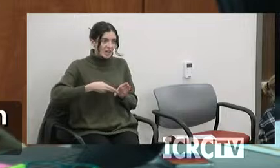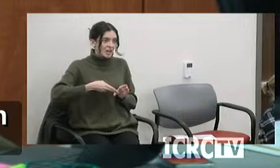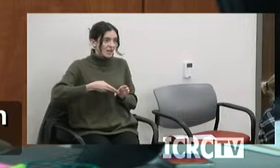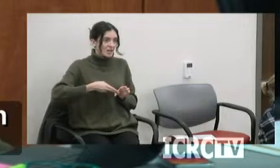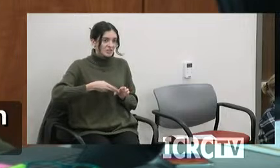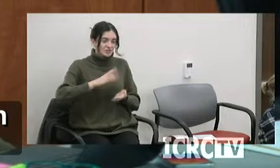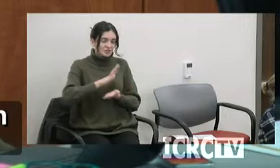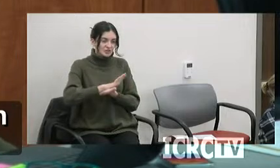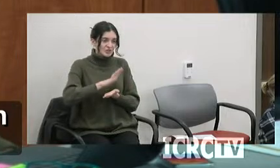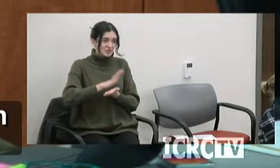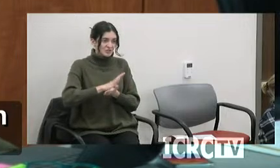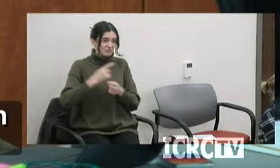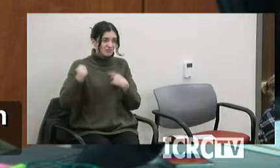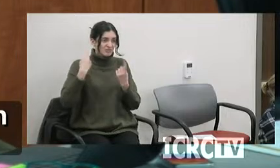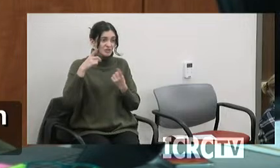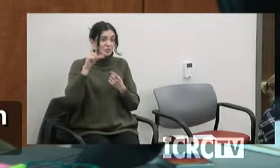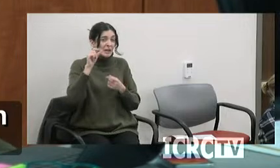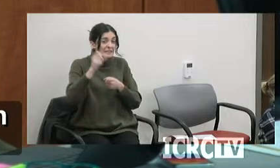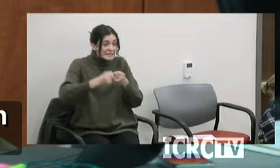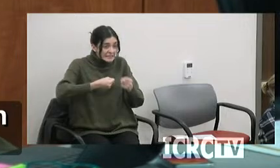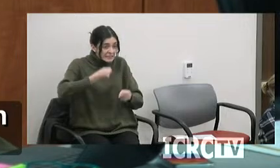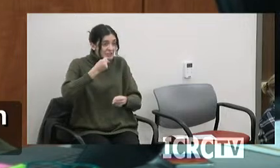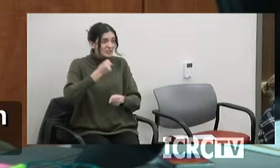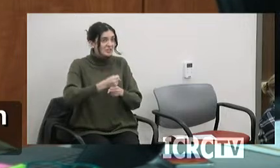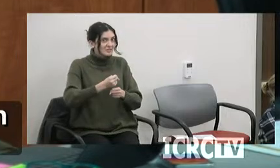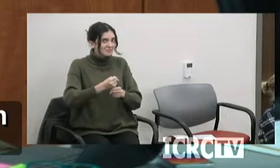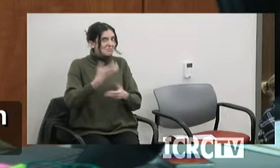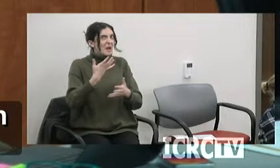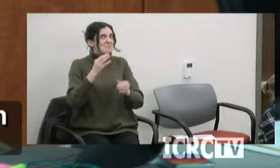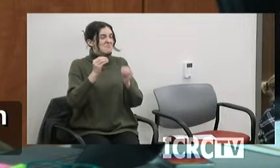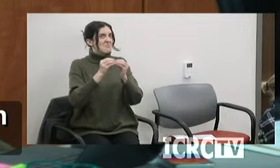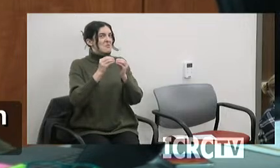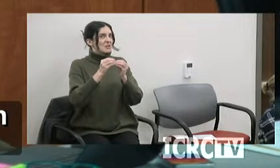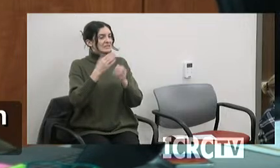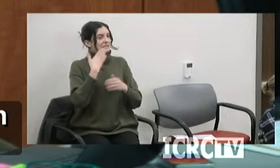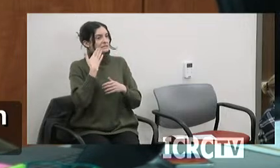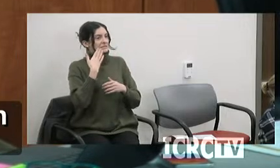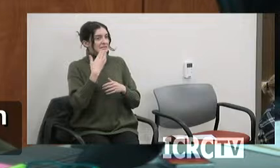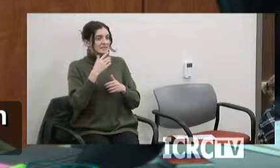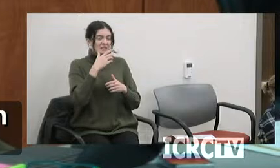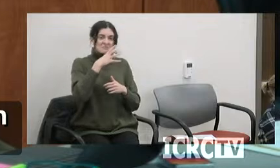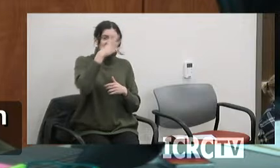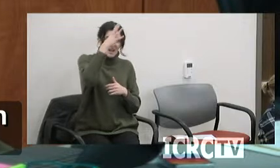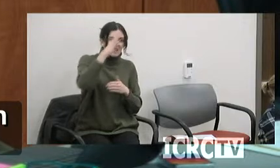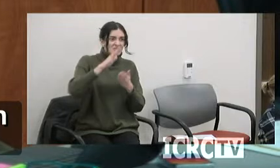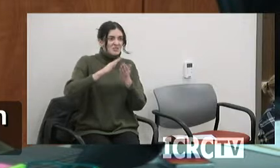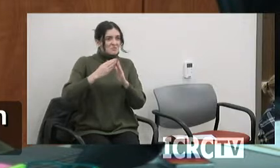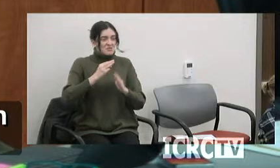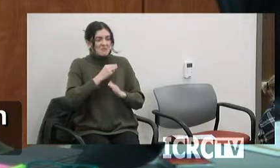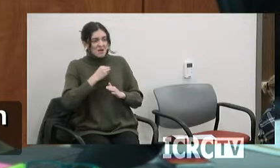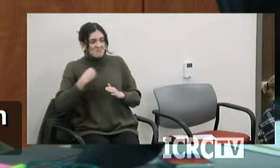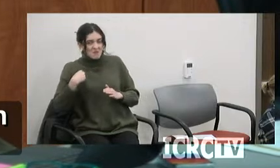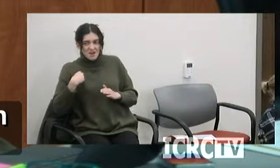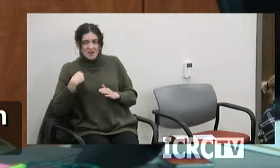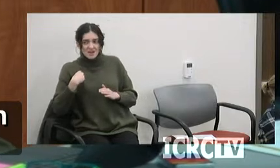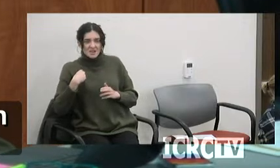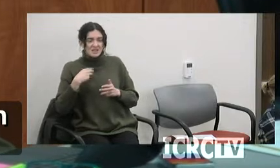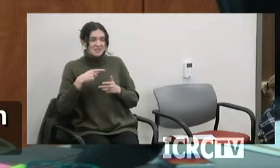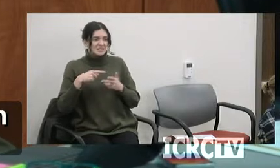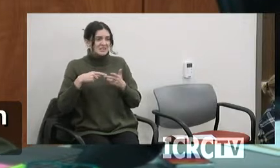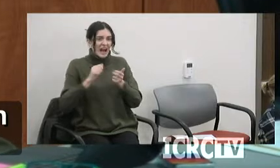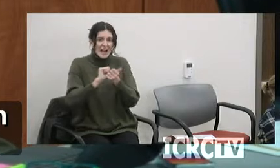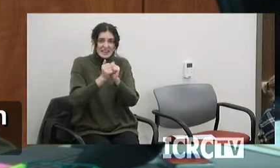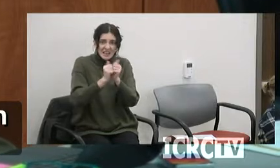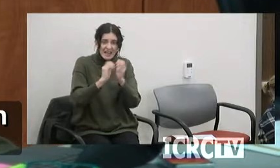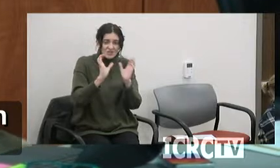the schools for over 20 years, if not more, as a parent, a community member. He's been a part of Athletic Boosters,